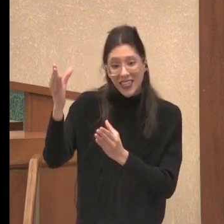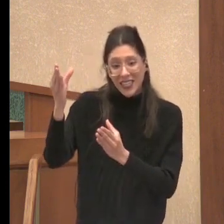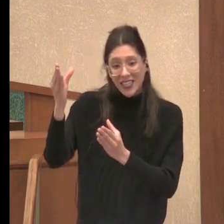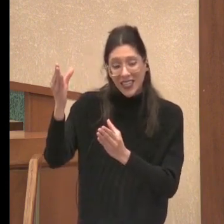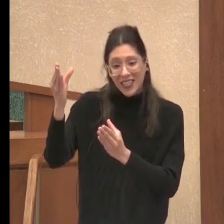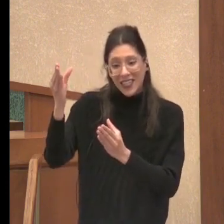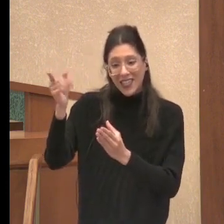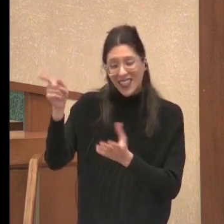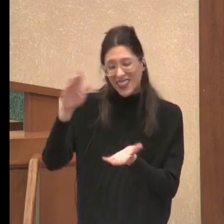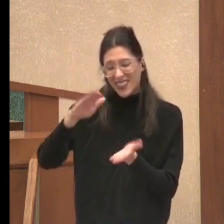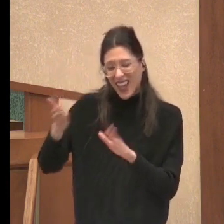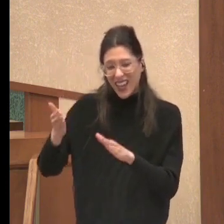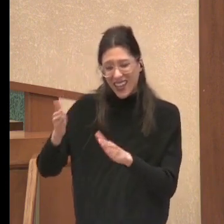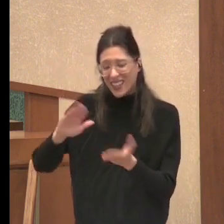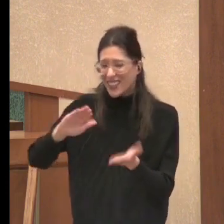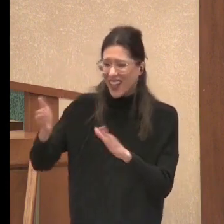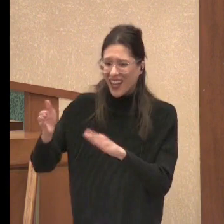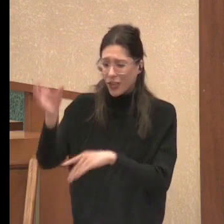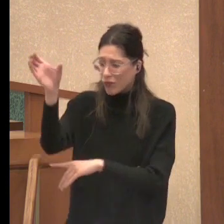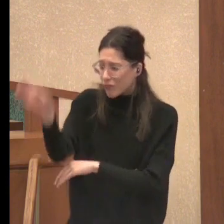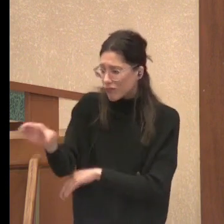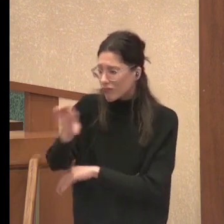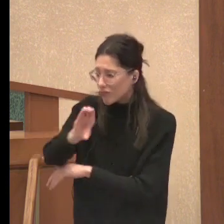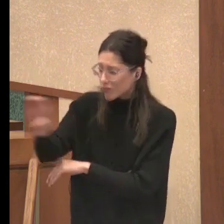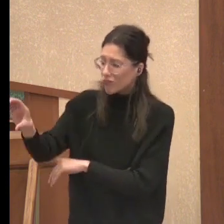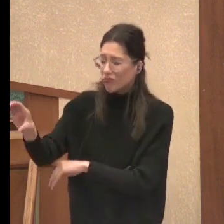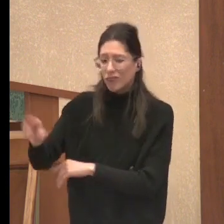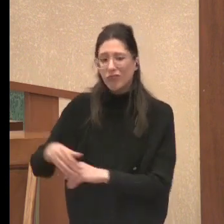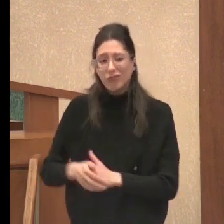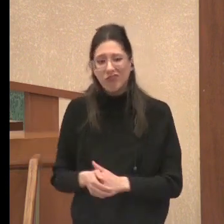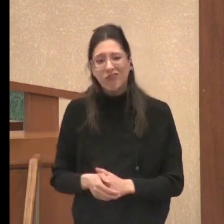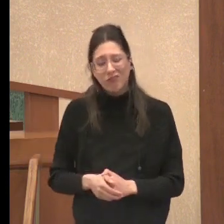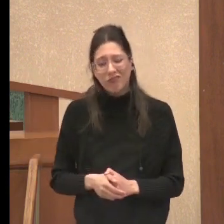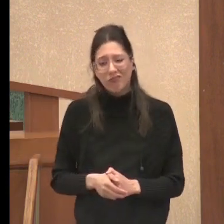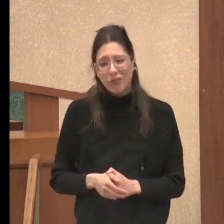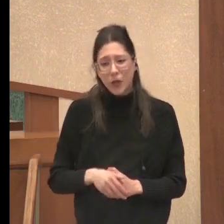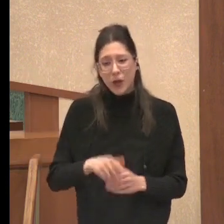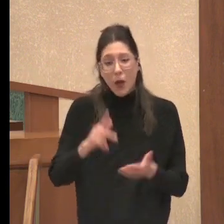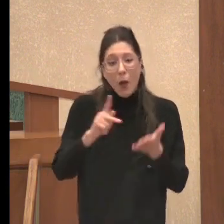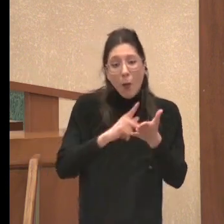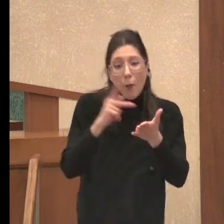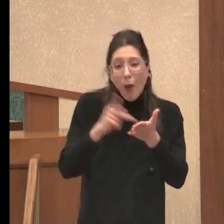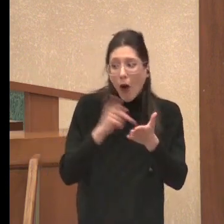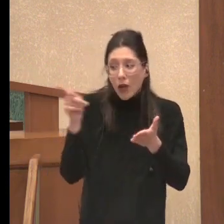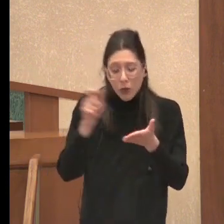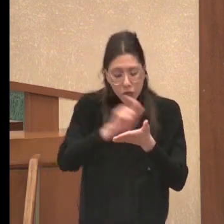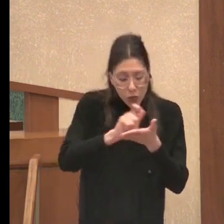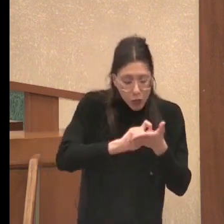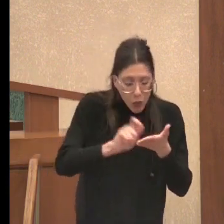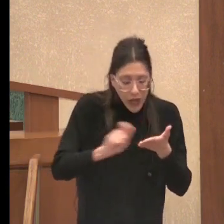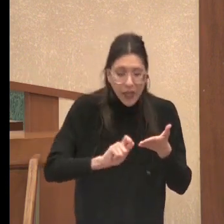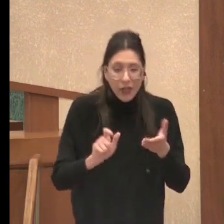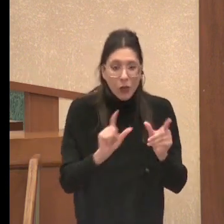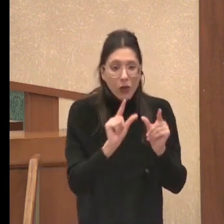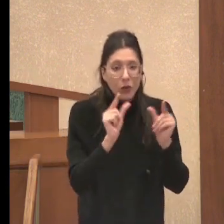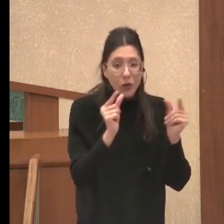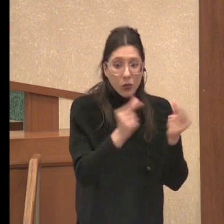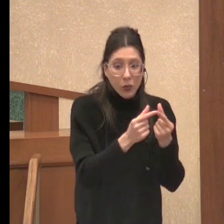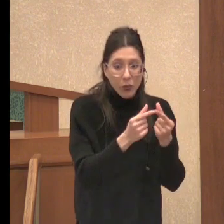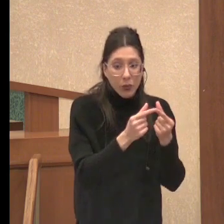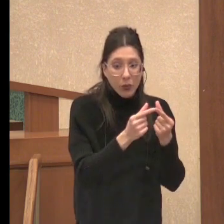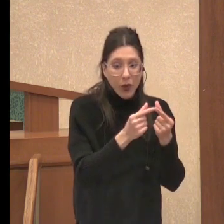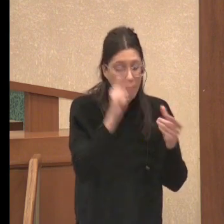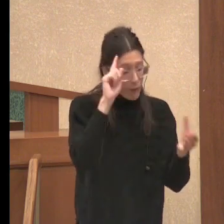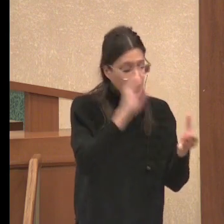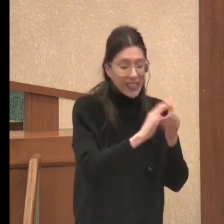death, even death on a cross." Paul was writing these words to a group of believers that